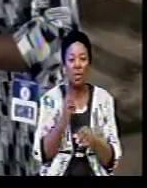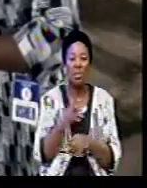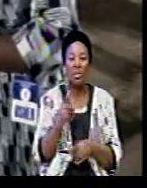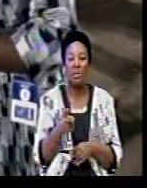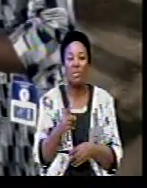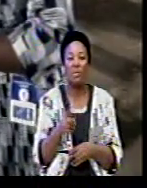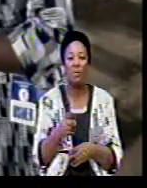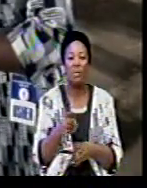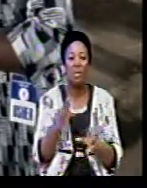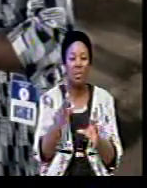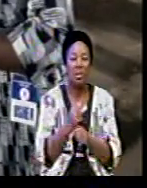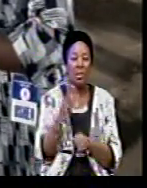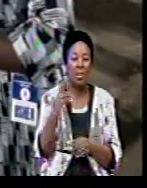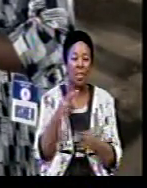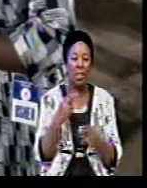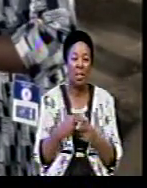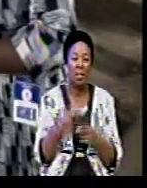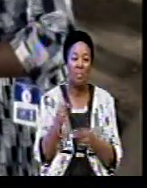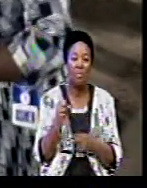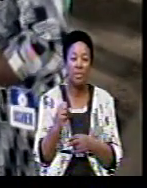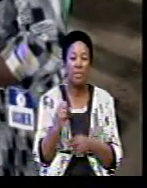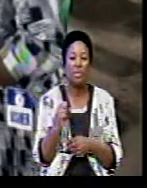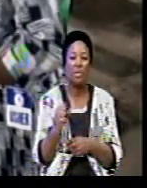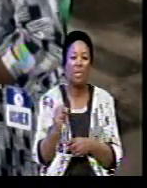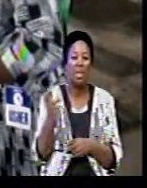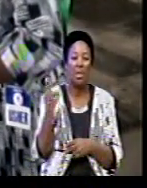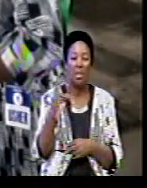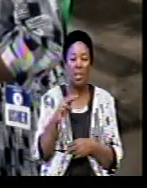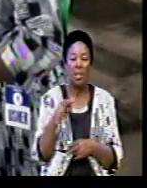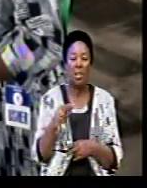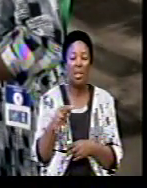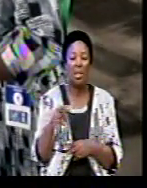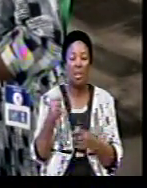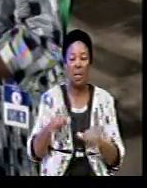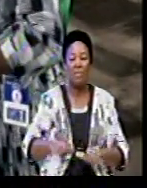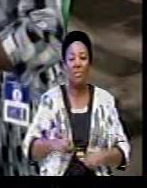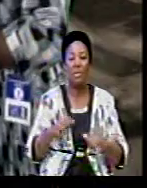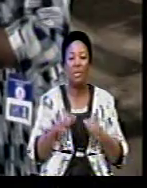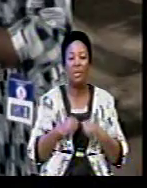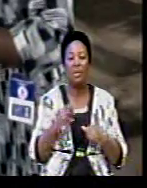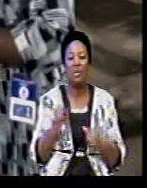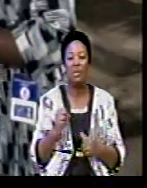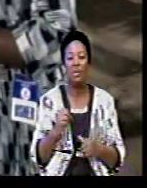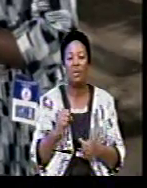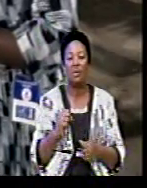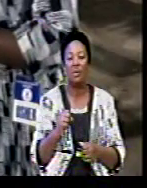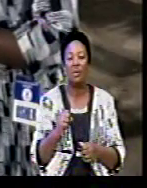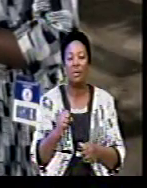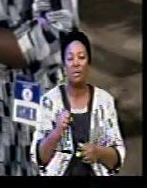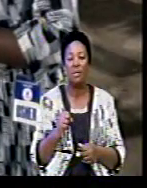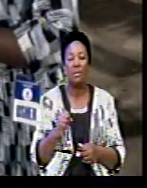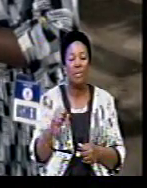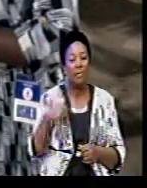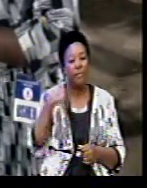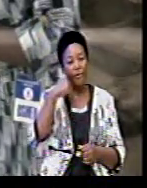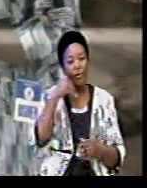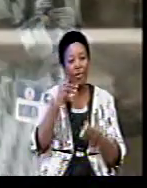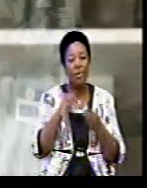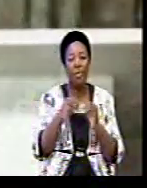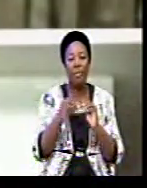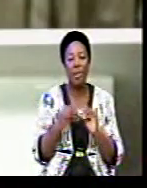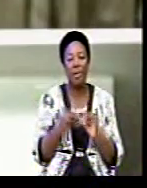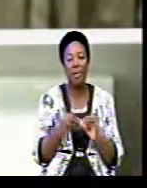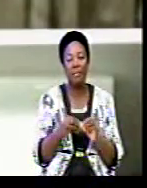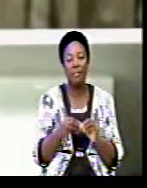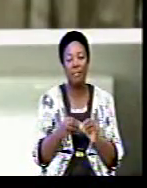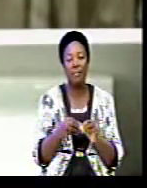through all the other materials that are there, the four steps to life, and other materials, it will help you to grow